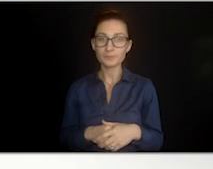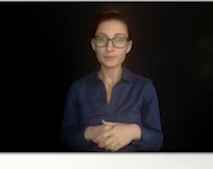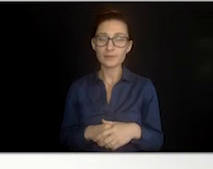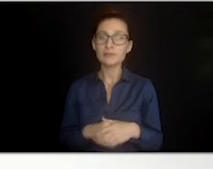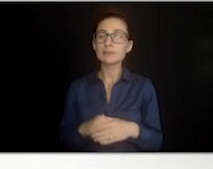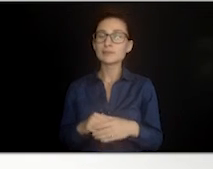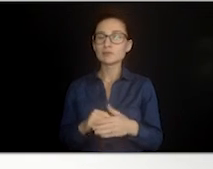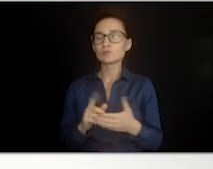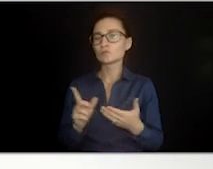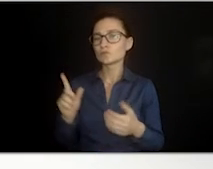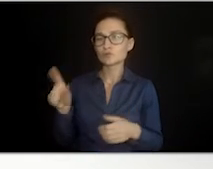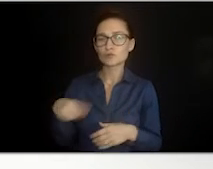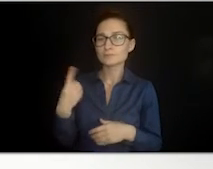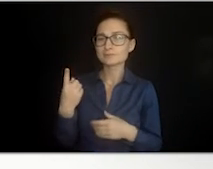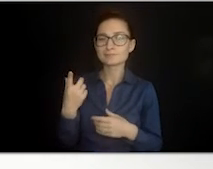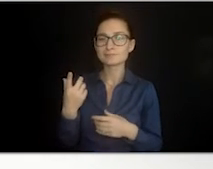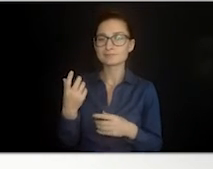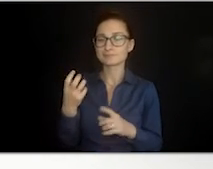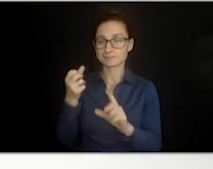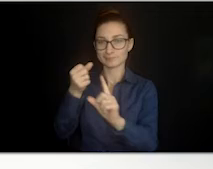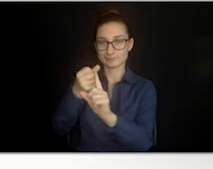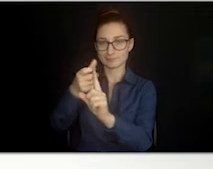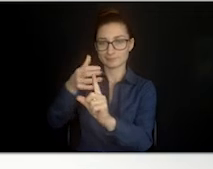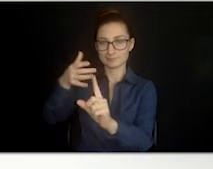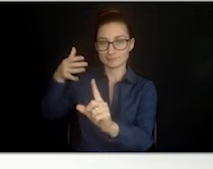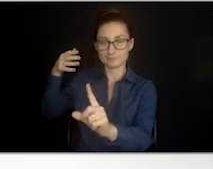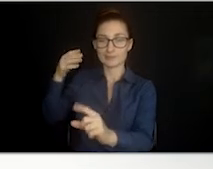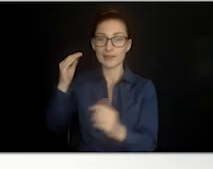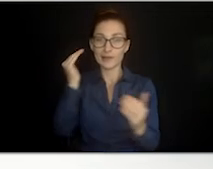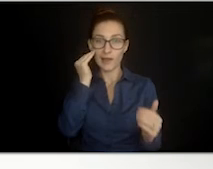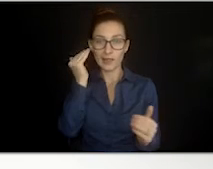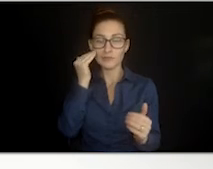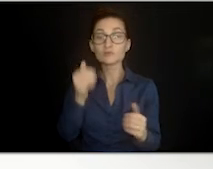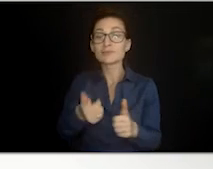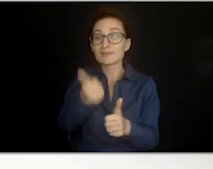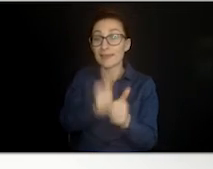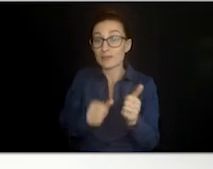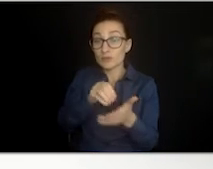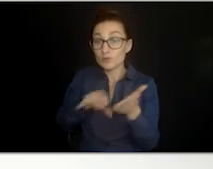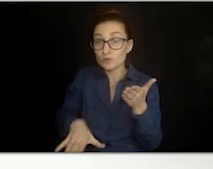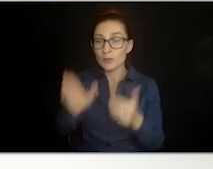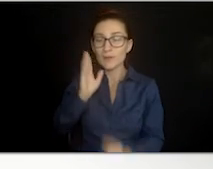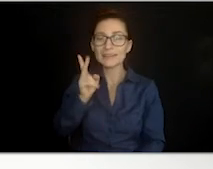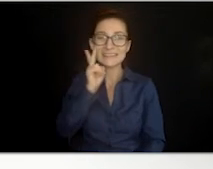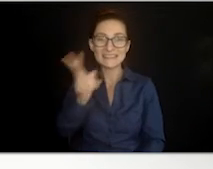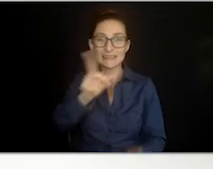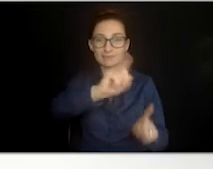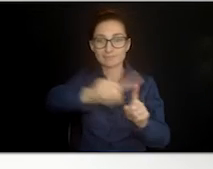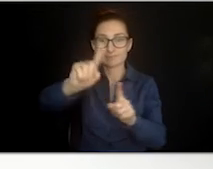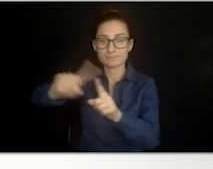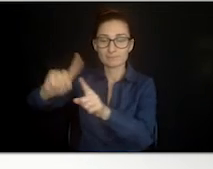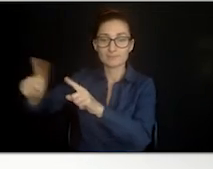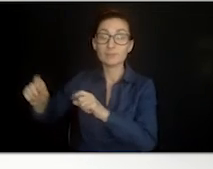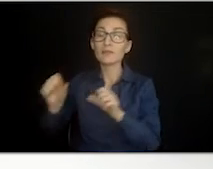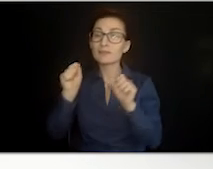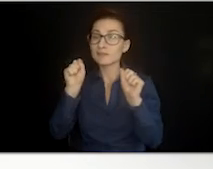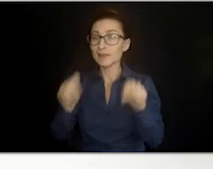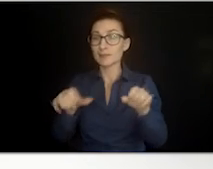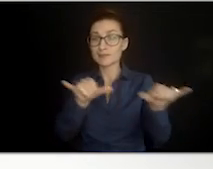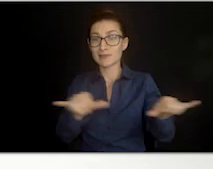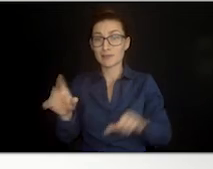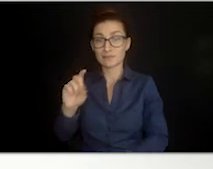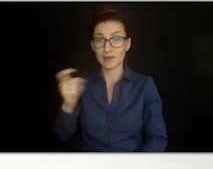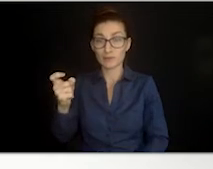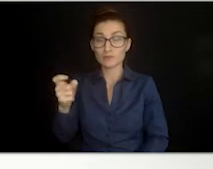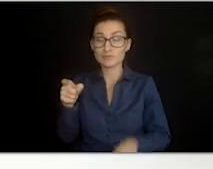little background knowledge, every student sees differently. You can have a student with the same eye condition, 2